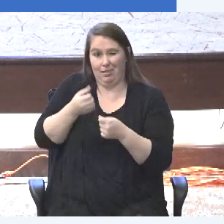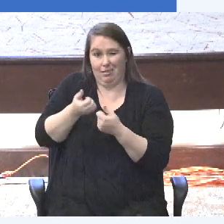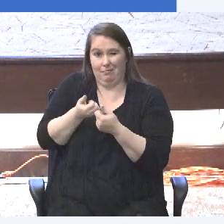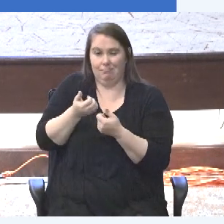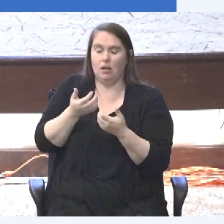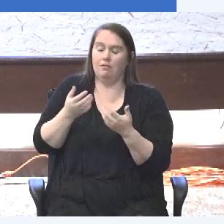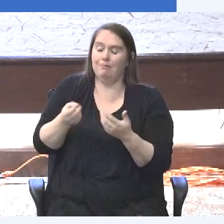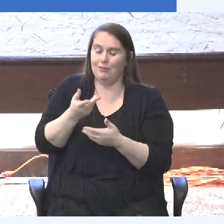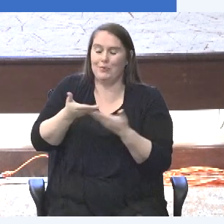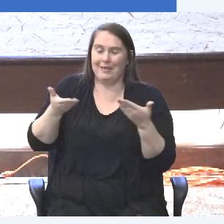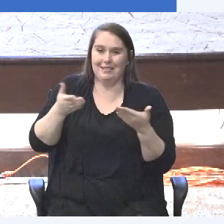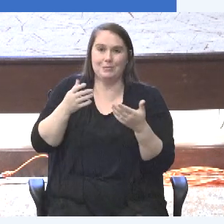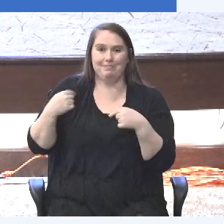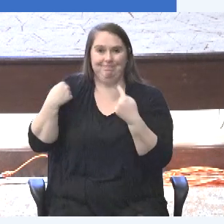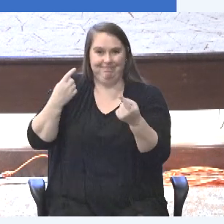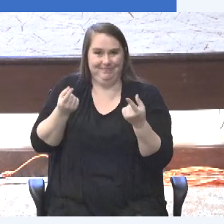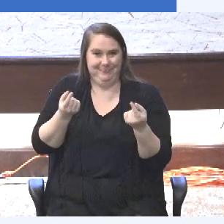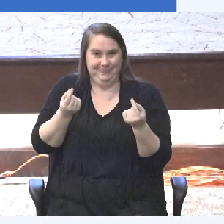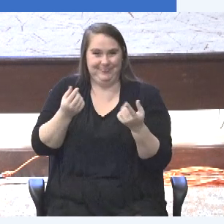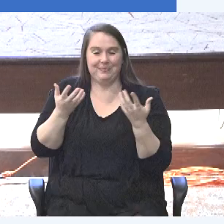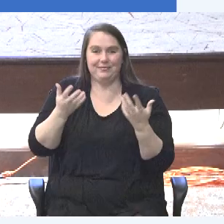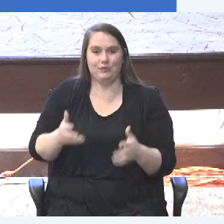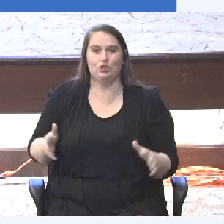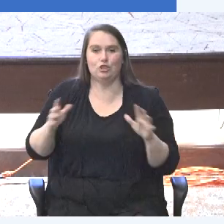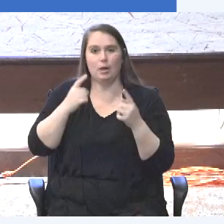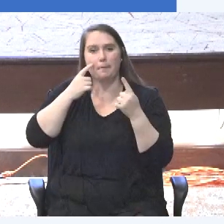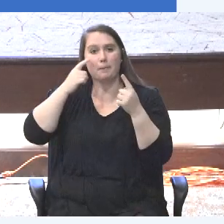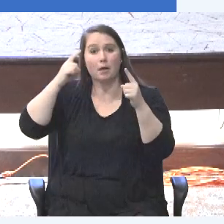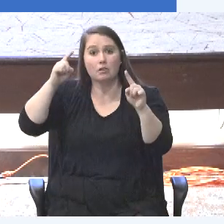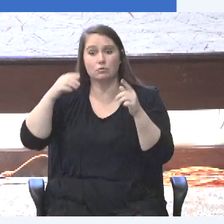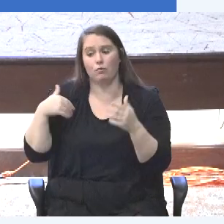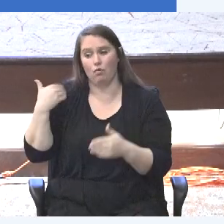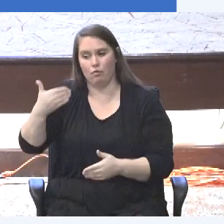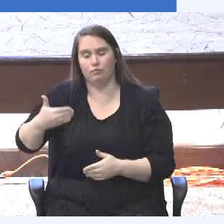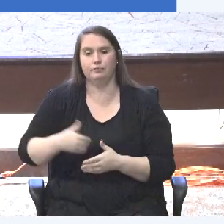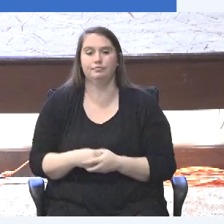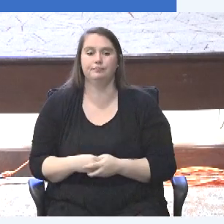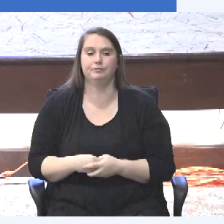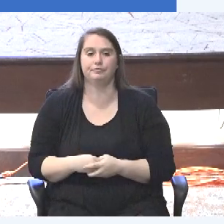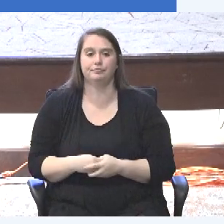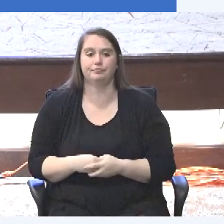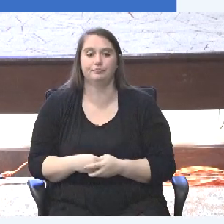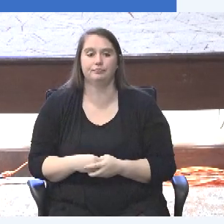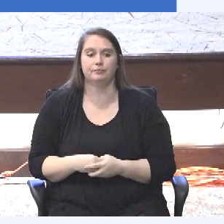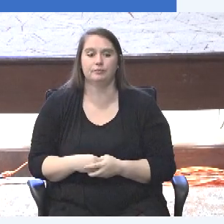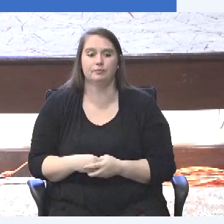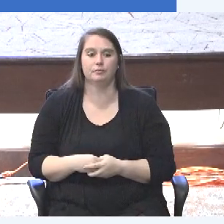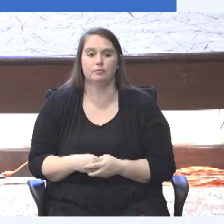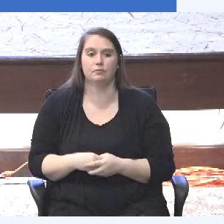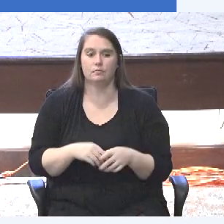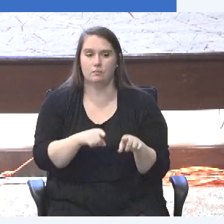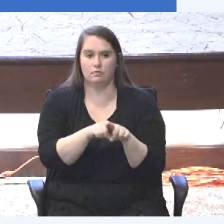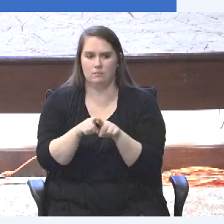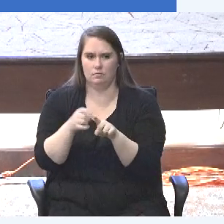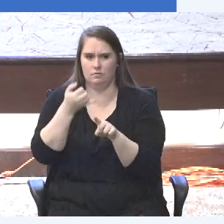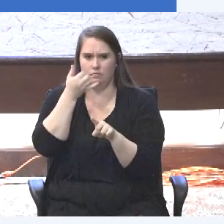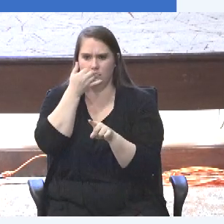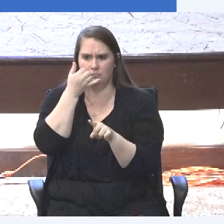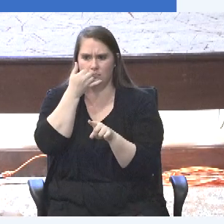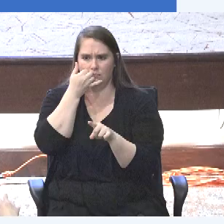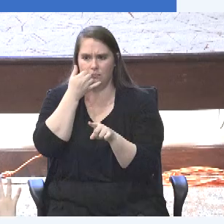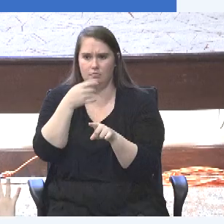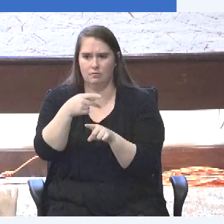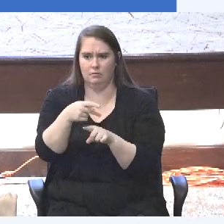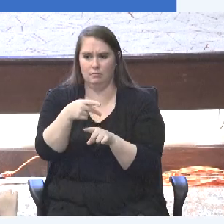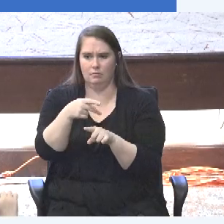health and wellness, and we're really proud of those efforts so far. We also want to highlight the PFAS-free foam transition. So I'm proud to say